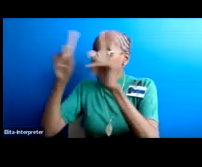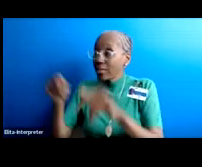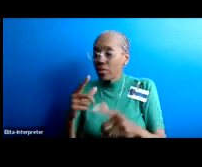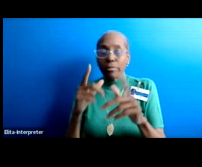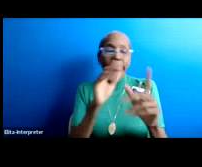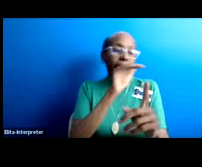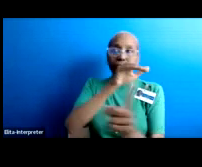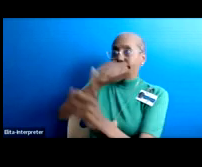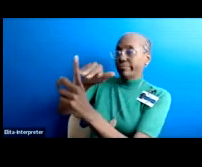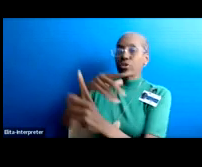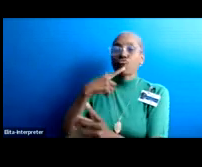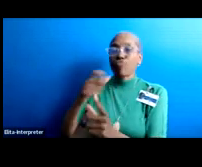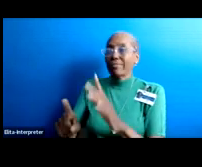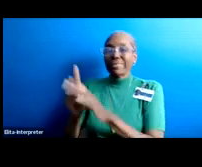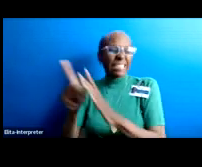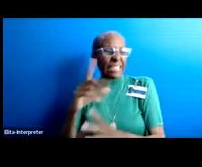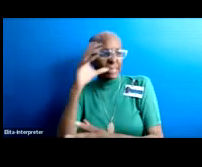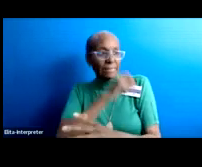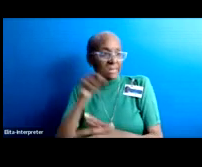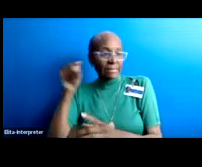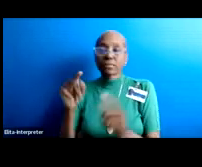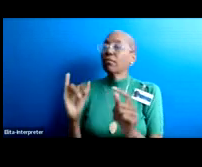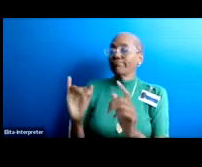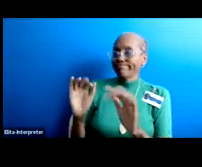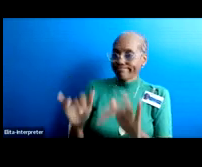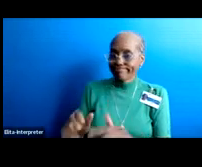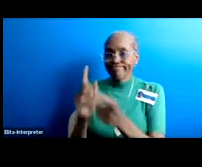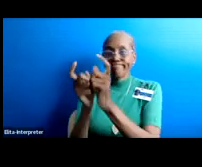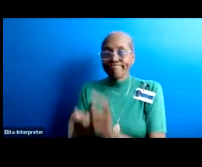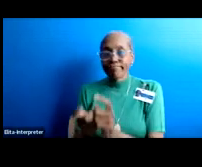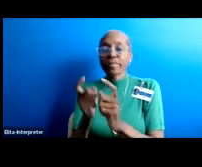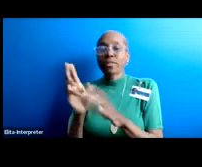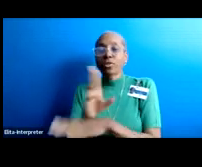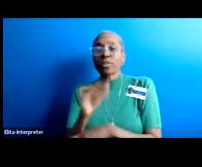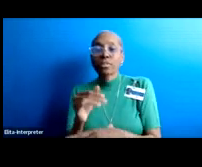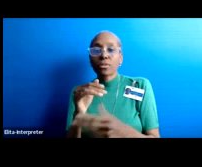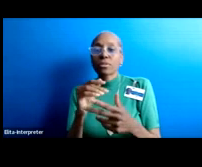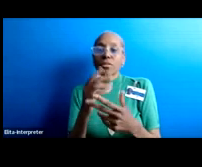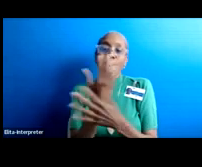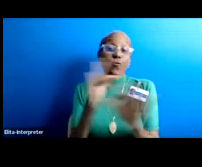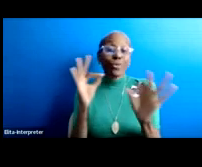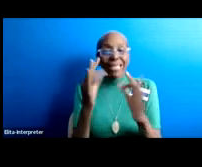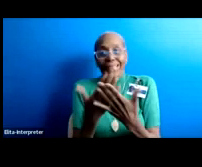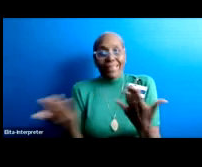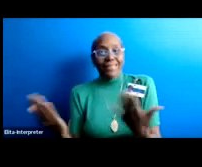red the parts that might be missing. So make sure to use those free goodies.